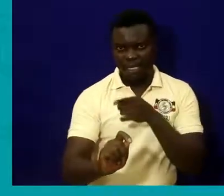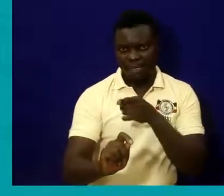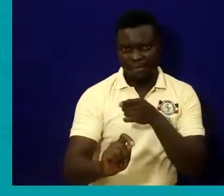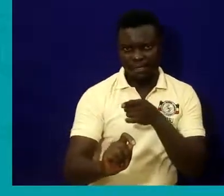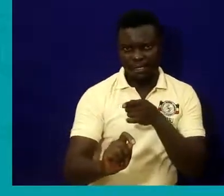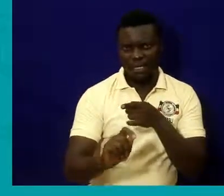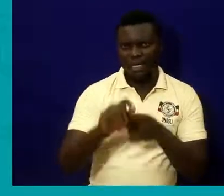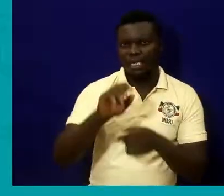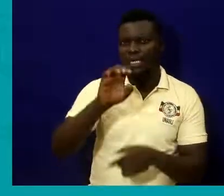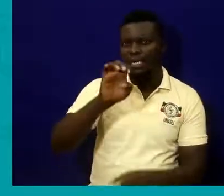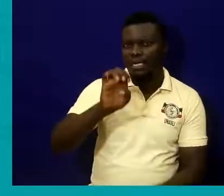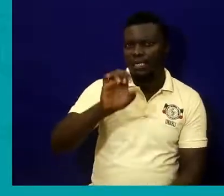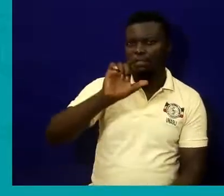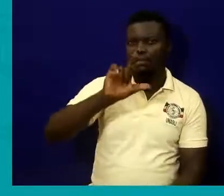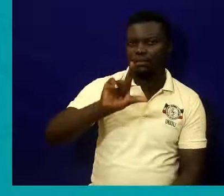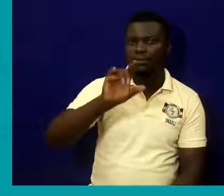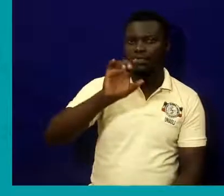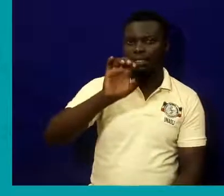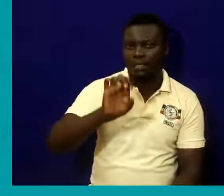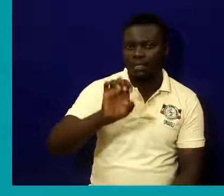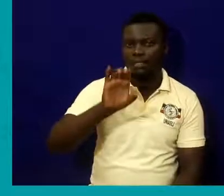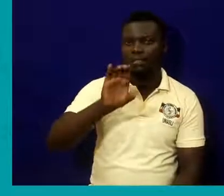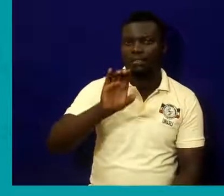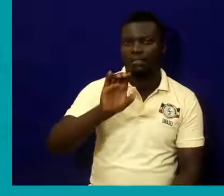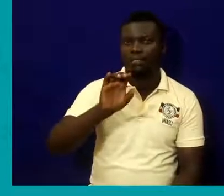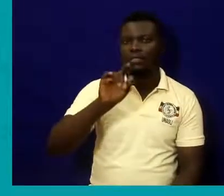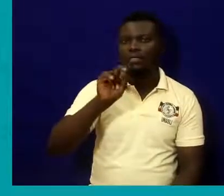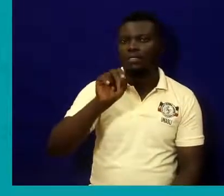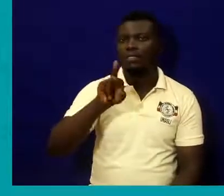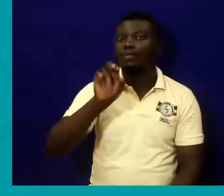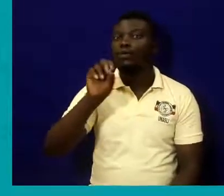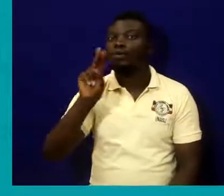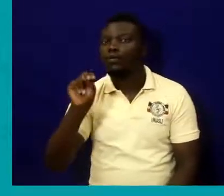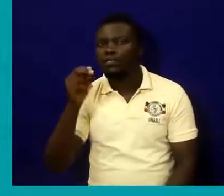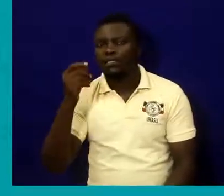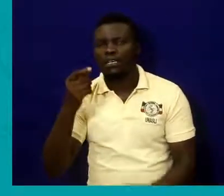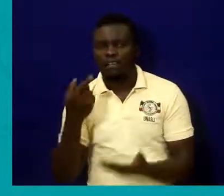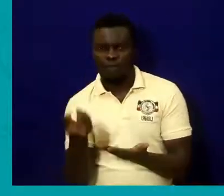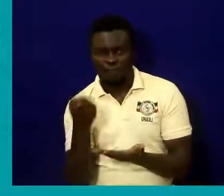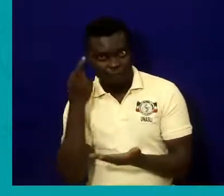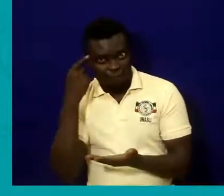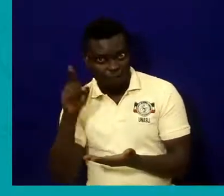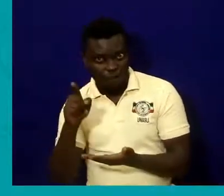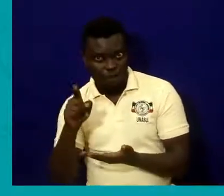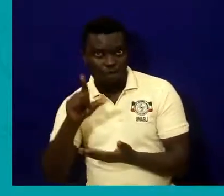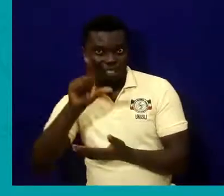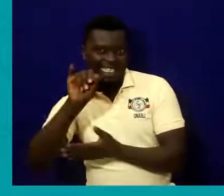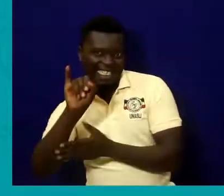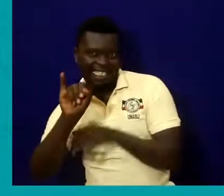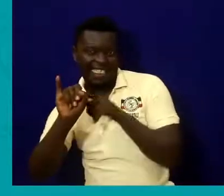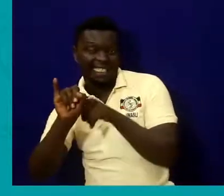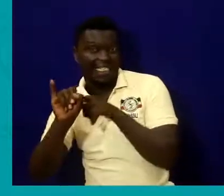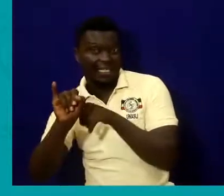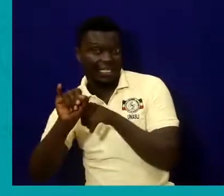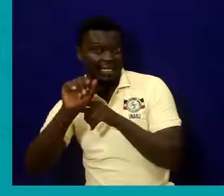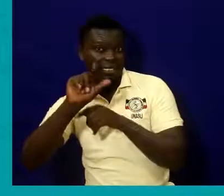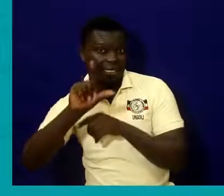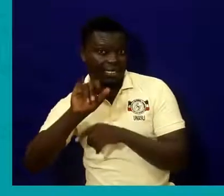the electron configuration of lithium,